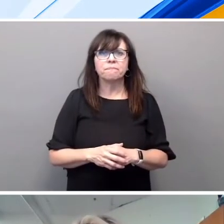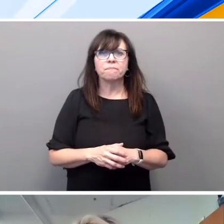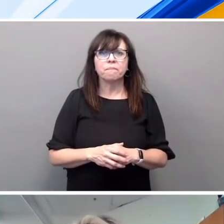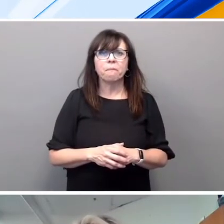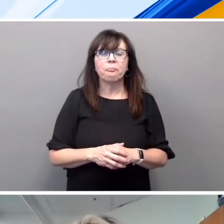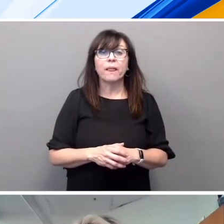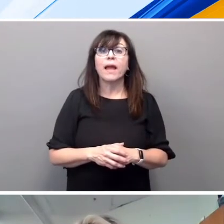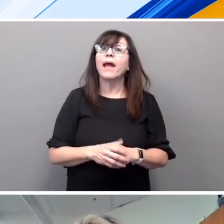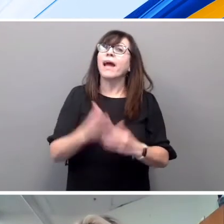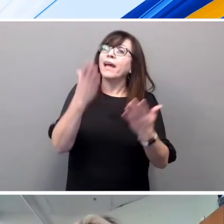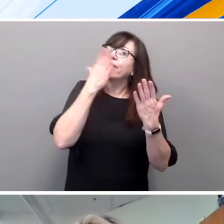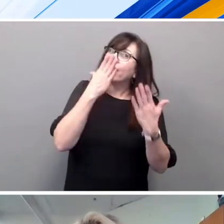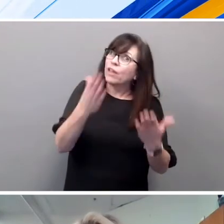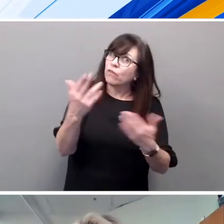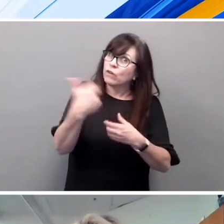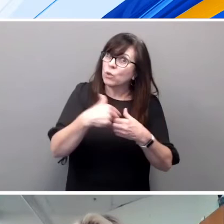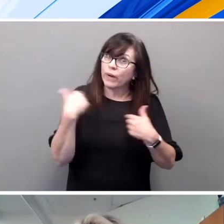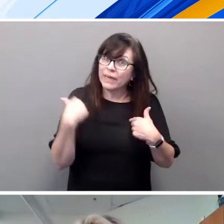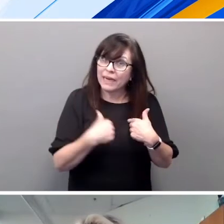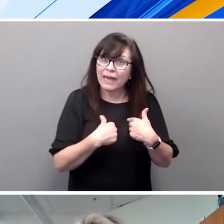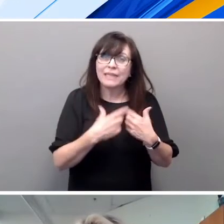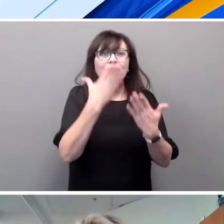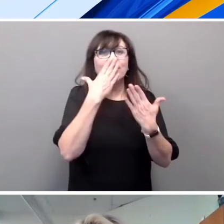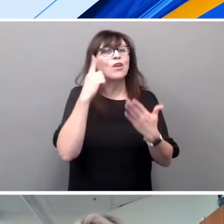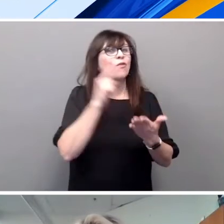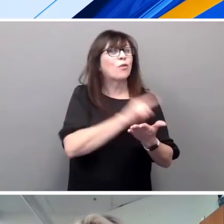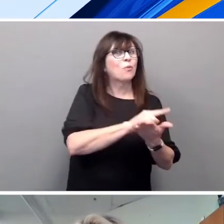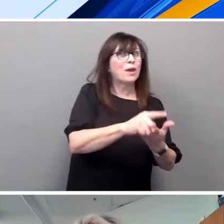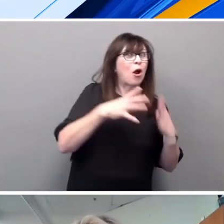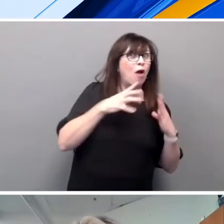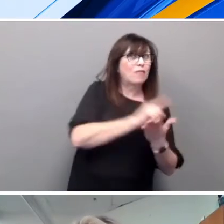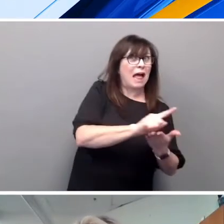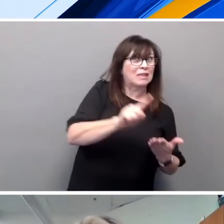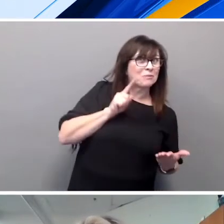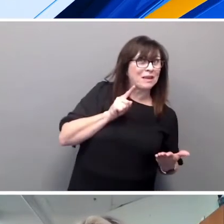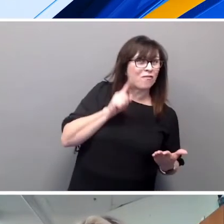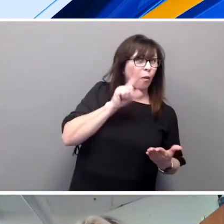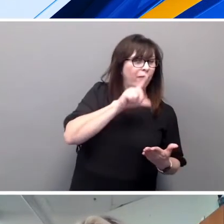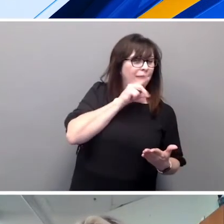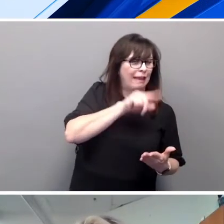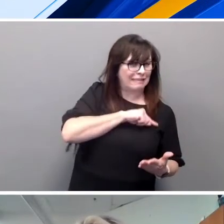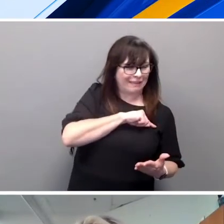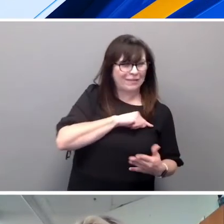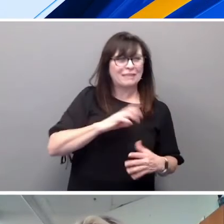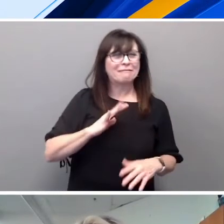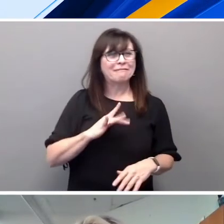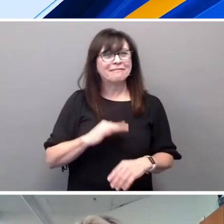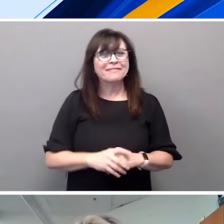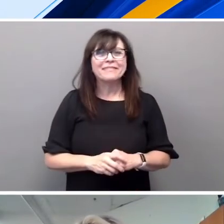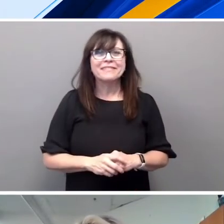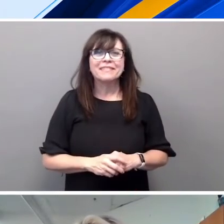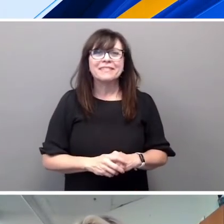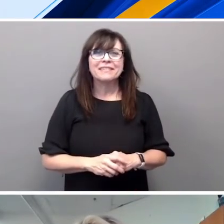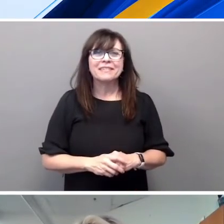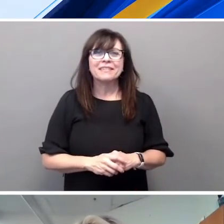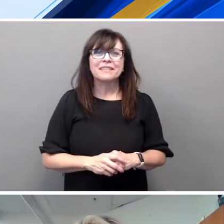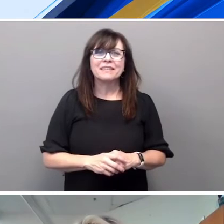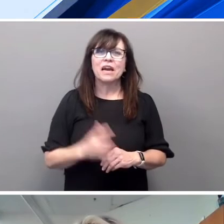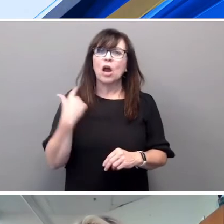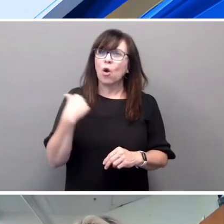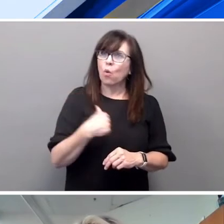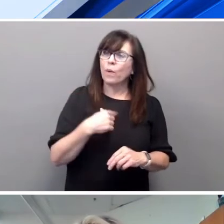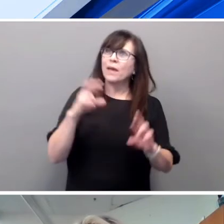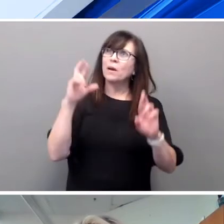with that, we thank you. Thanks for the week off for Thanksgiving. We believe that things may be